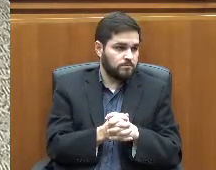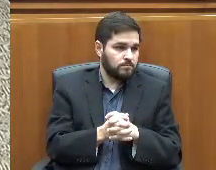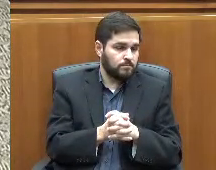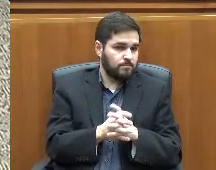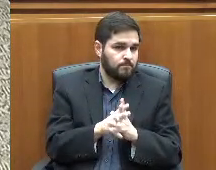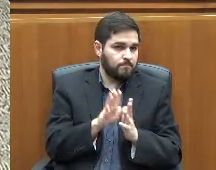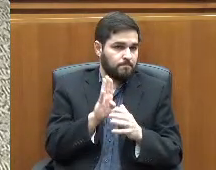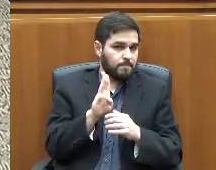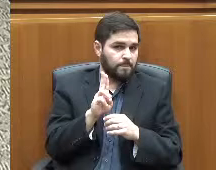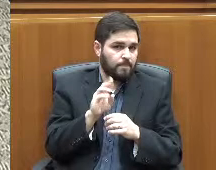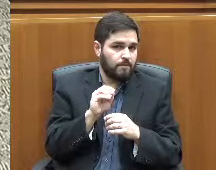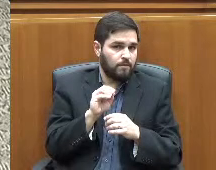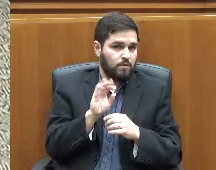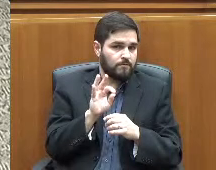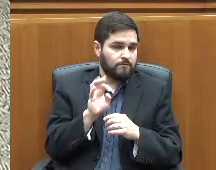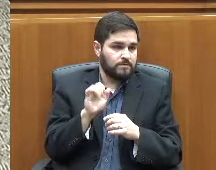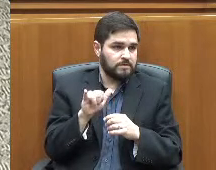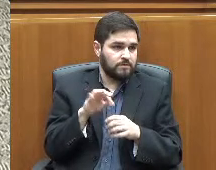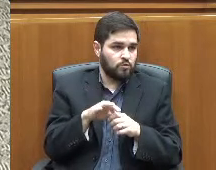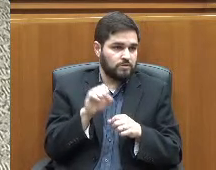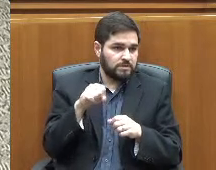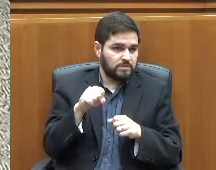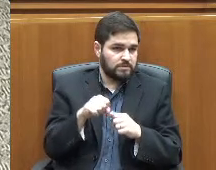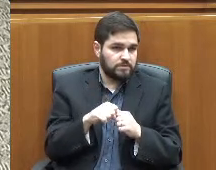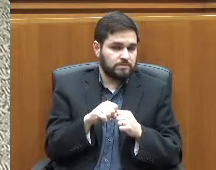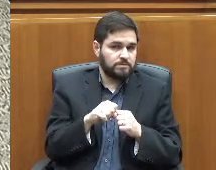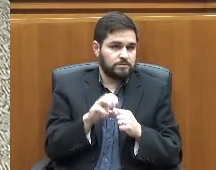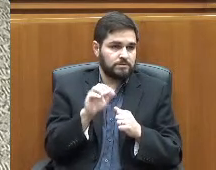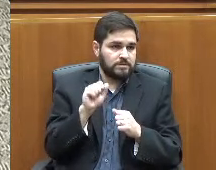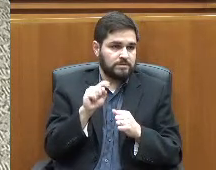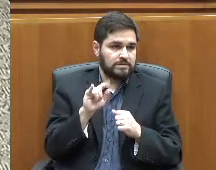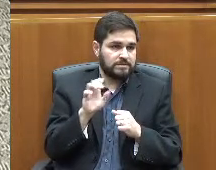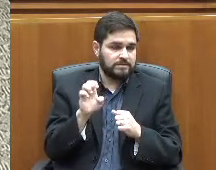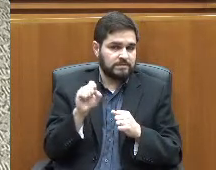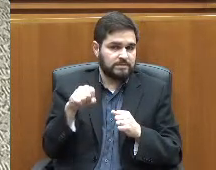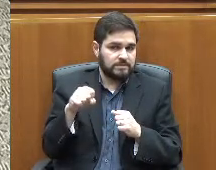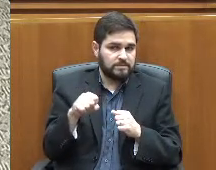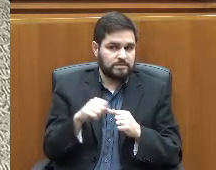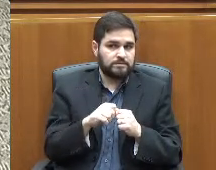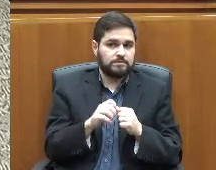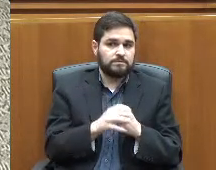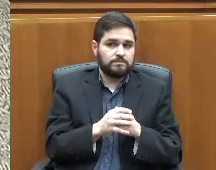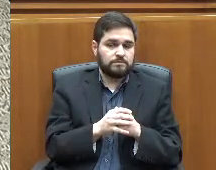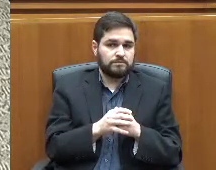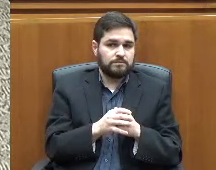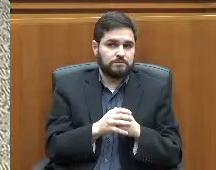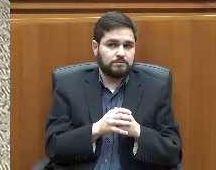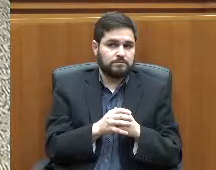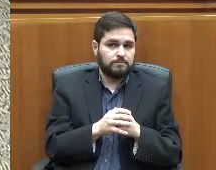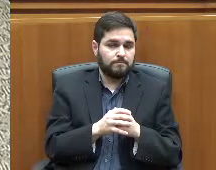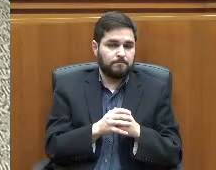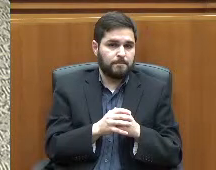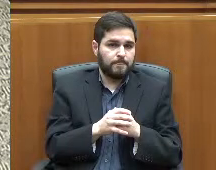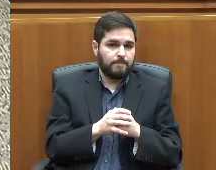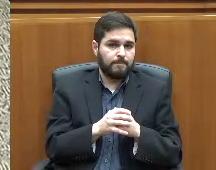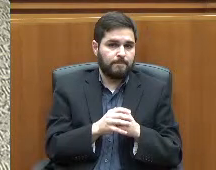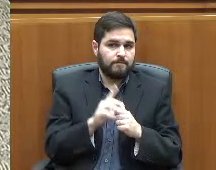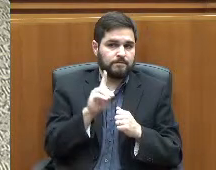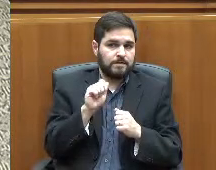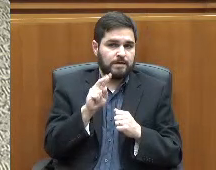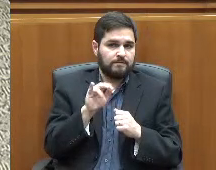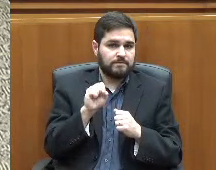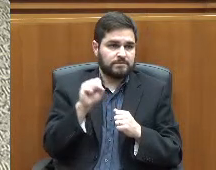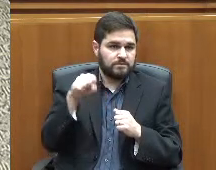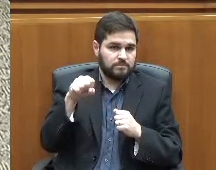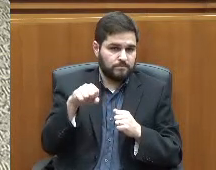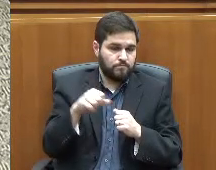Dr. Bofi? Yes. Dr. Bofi votes yes. Mr. Castile? Yes. Mr. Castile votes yes. Dr.